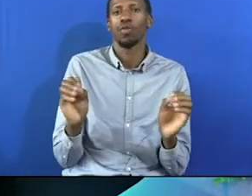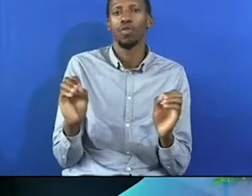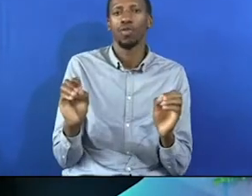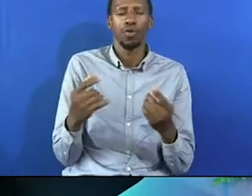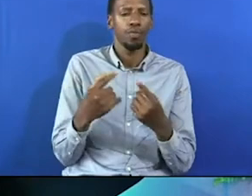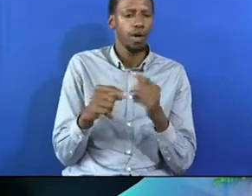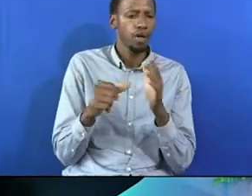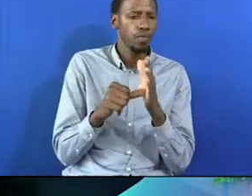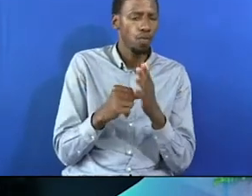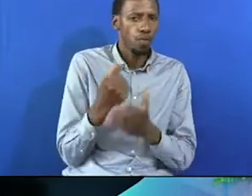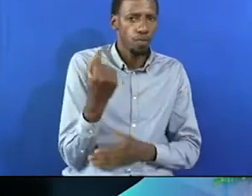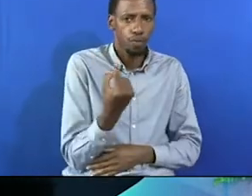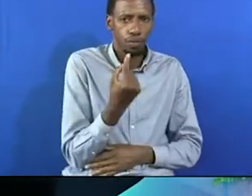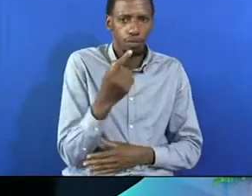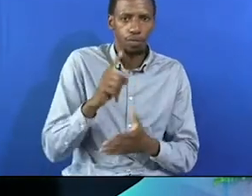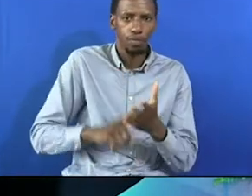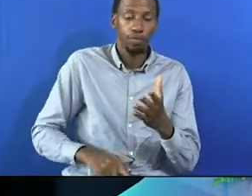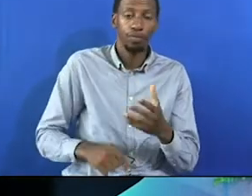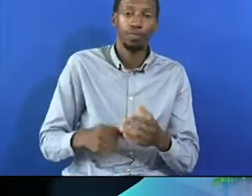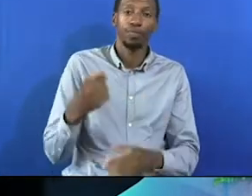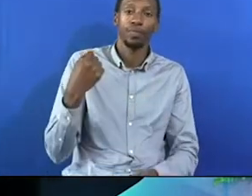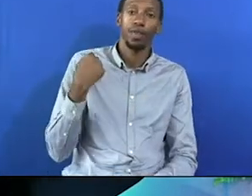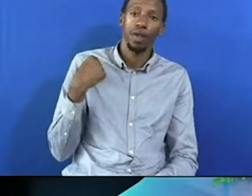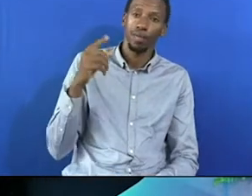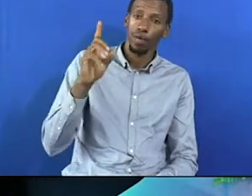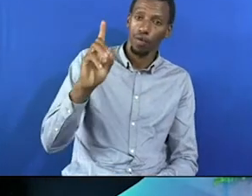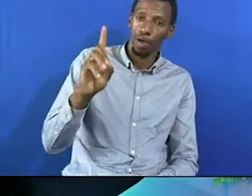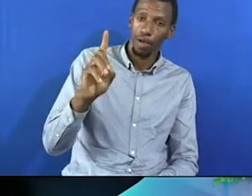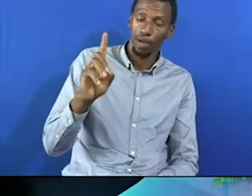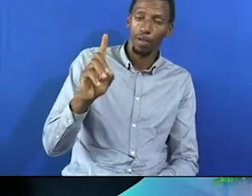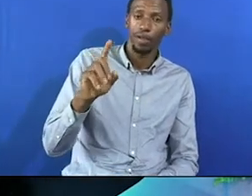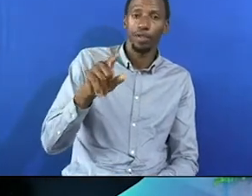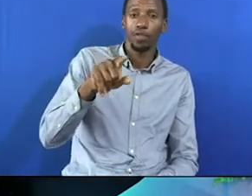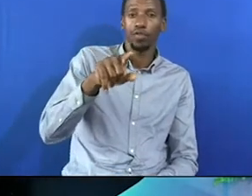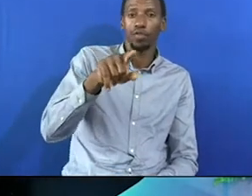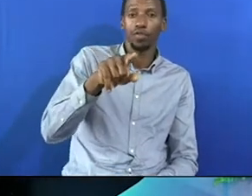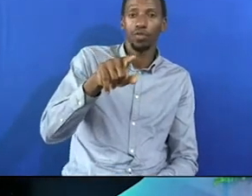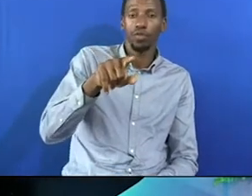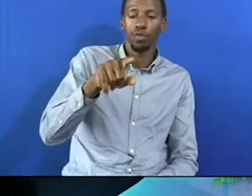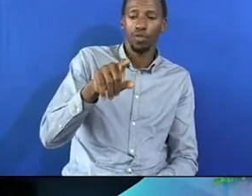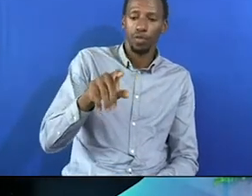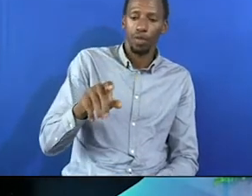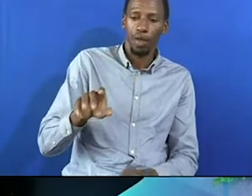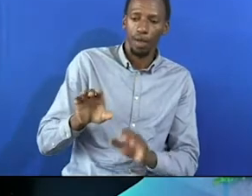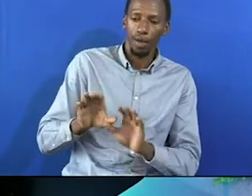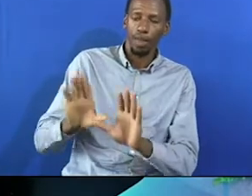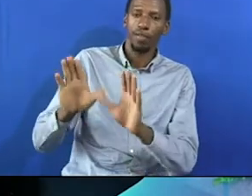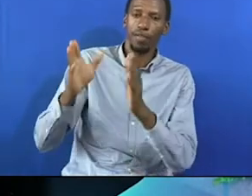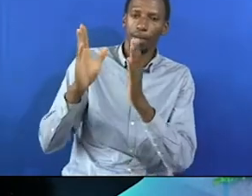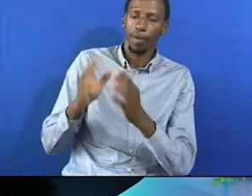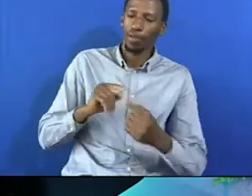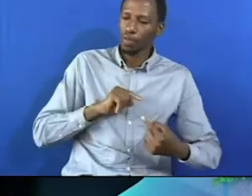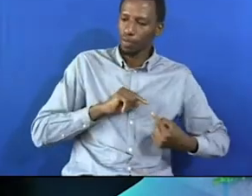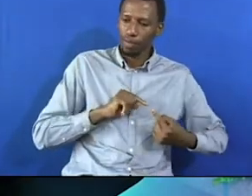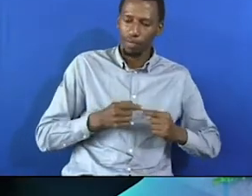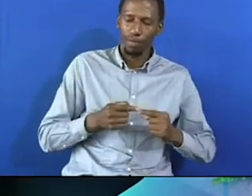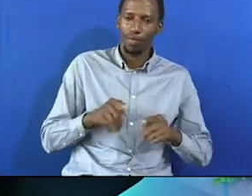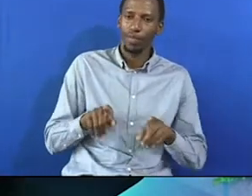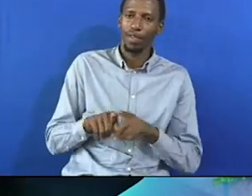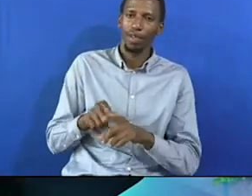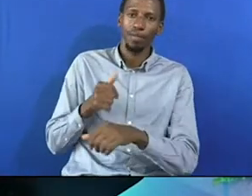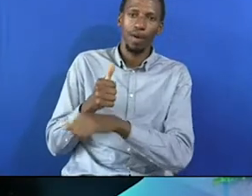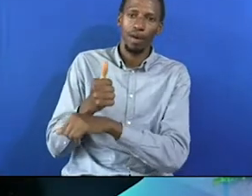problem is, number one, you leave somebody hurt and abused. Number